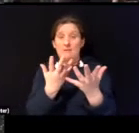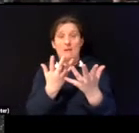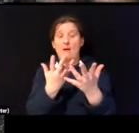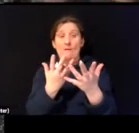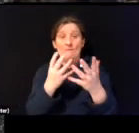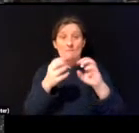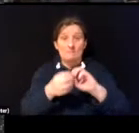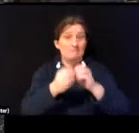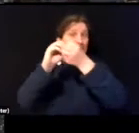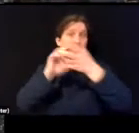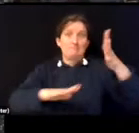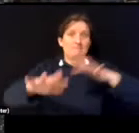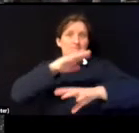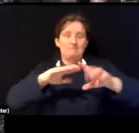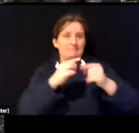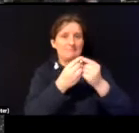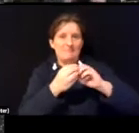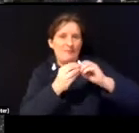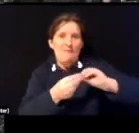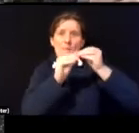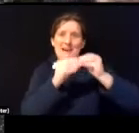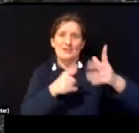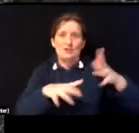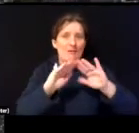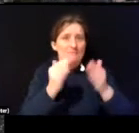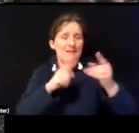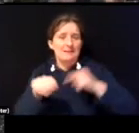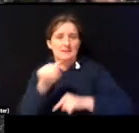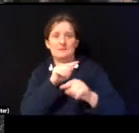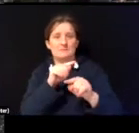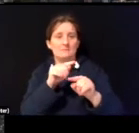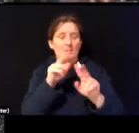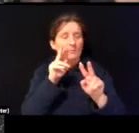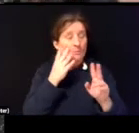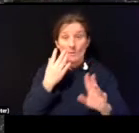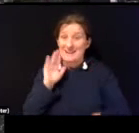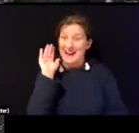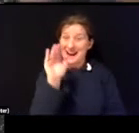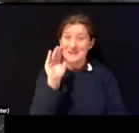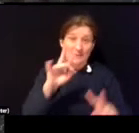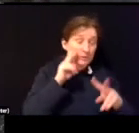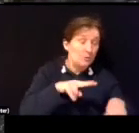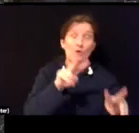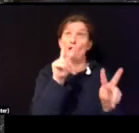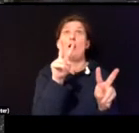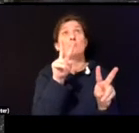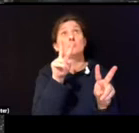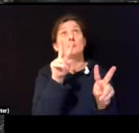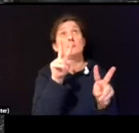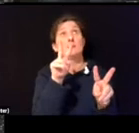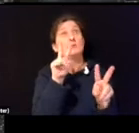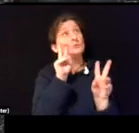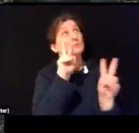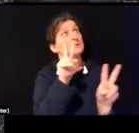think how we look at images like this, how you experience the night sky when you go outside and look up and see the